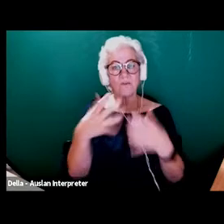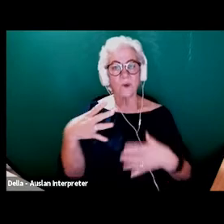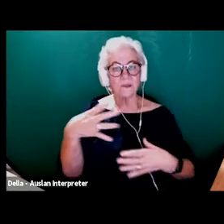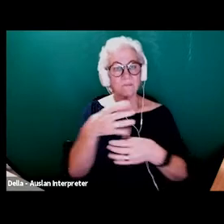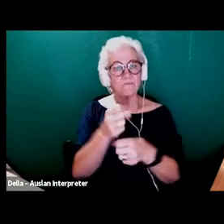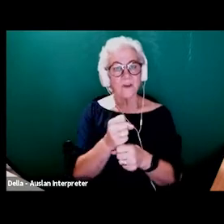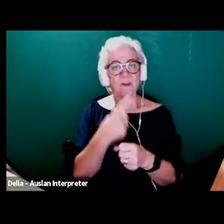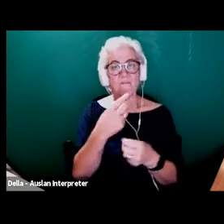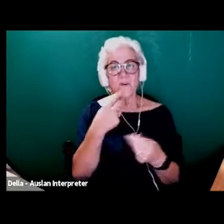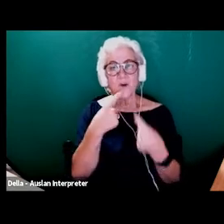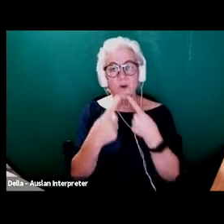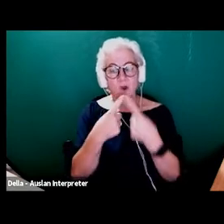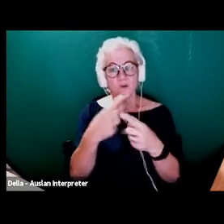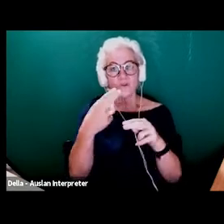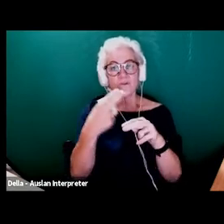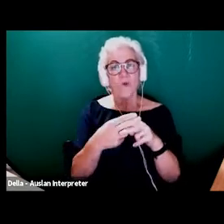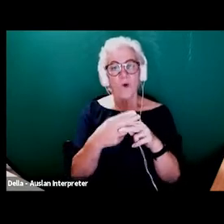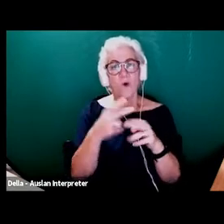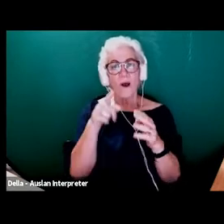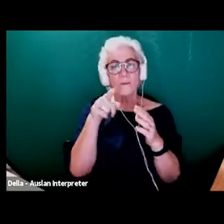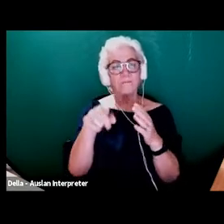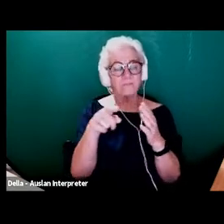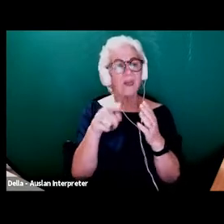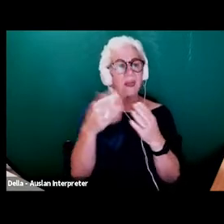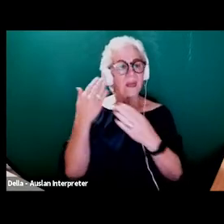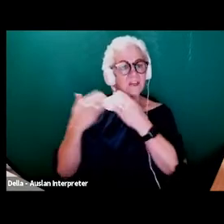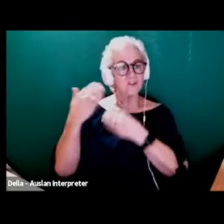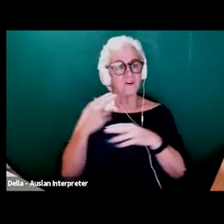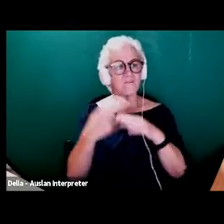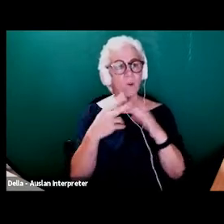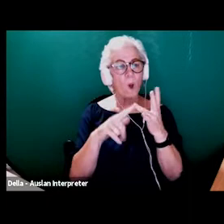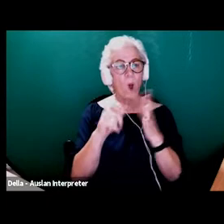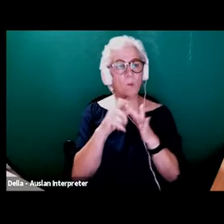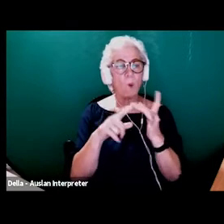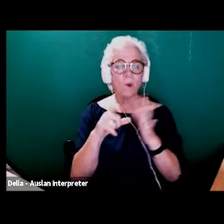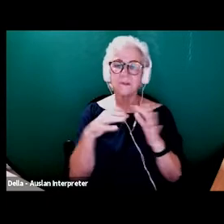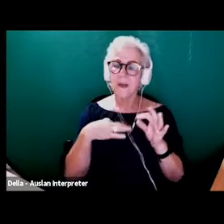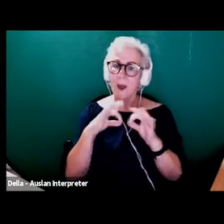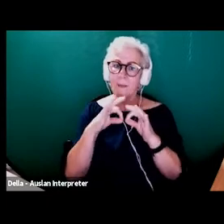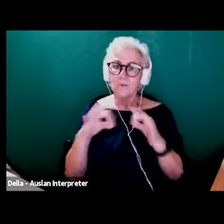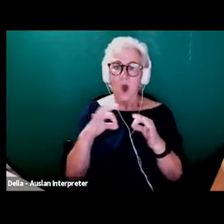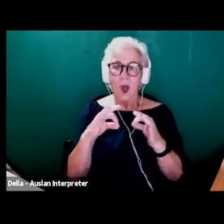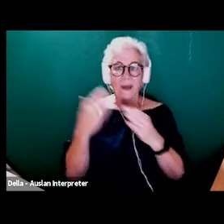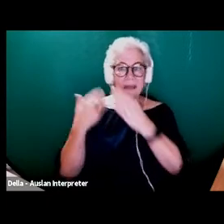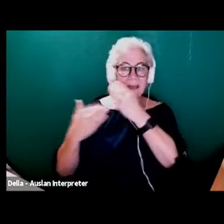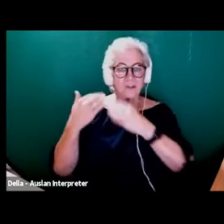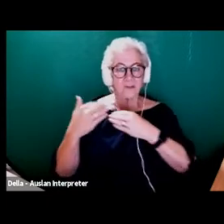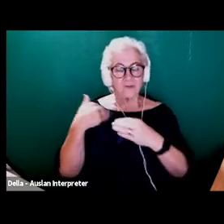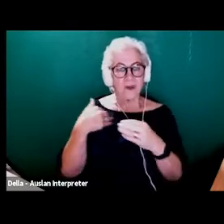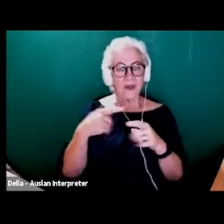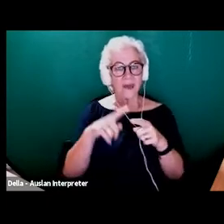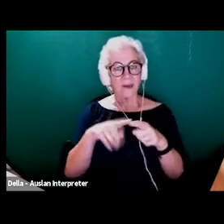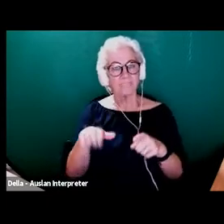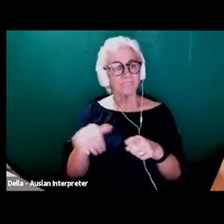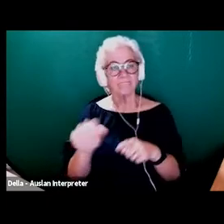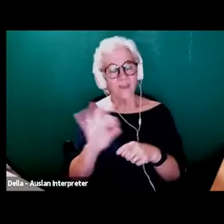in Australia. I'm not a historian. This is going to be very brief, but I just thought I would touch on a few features